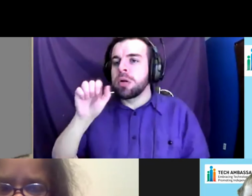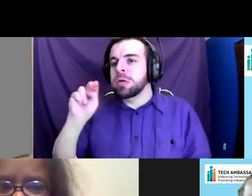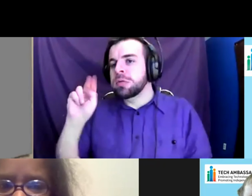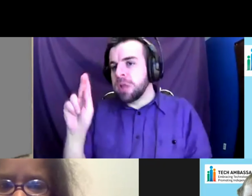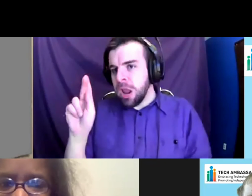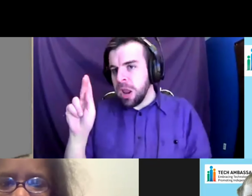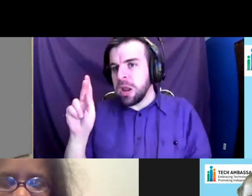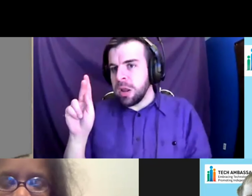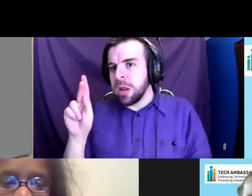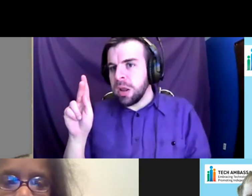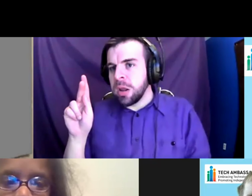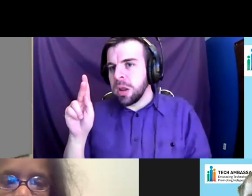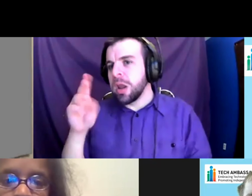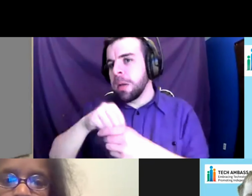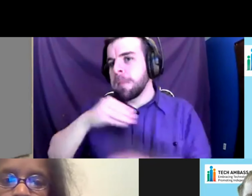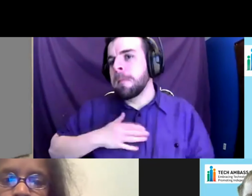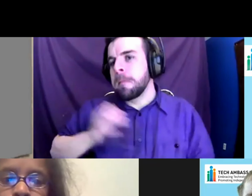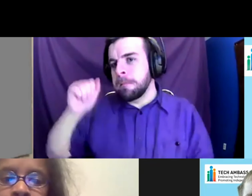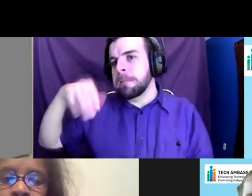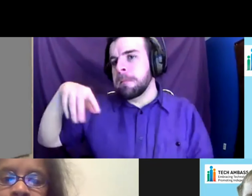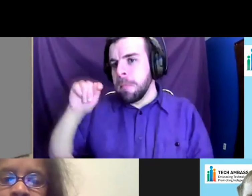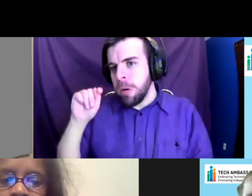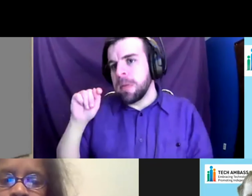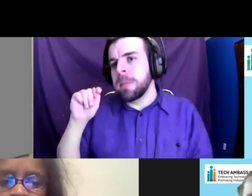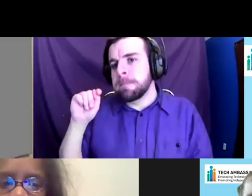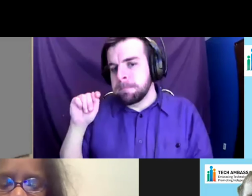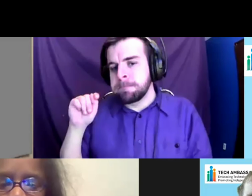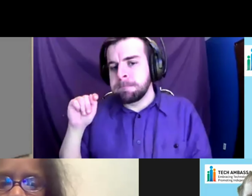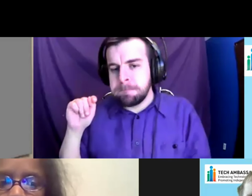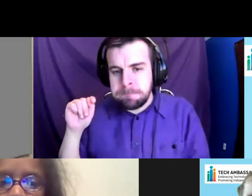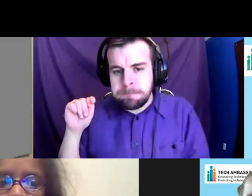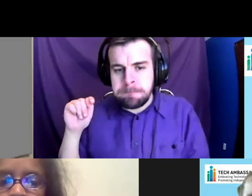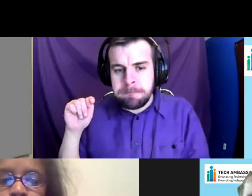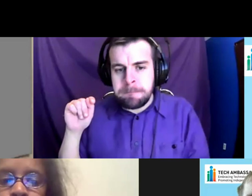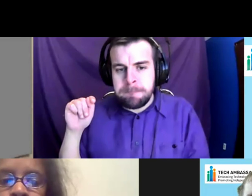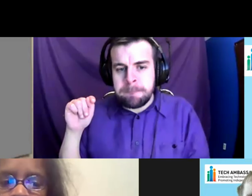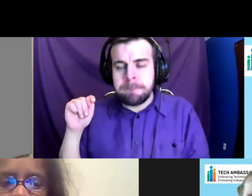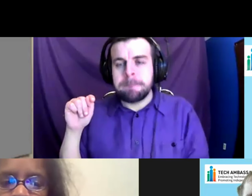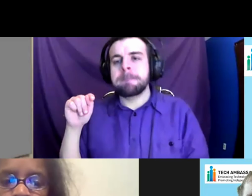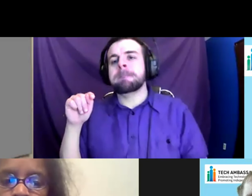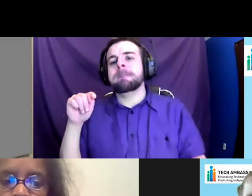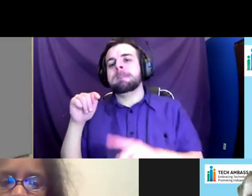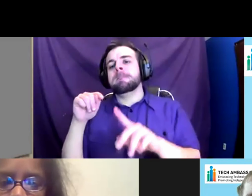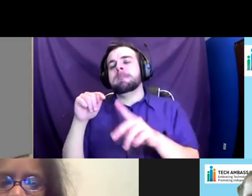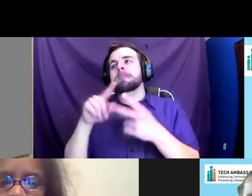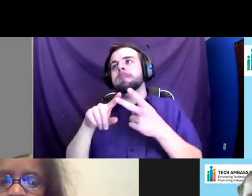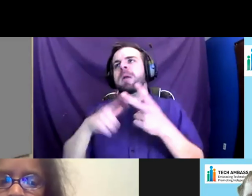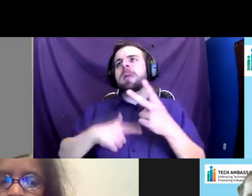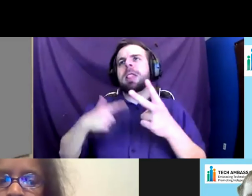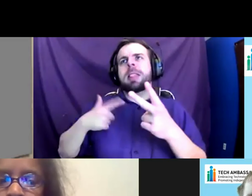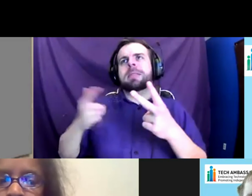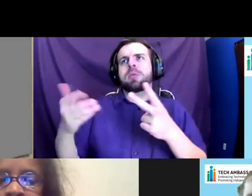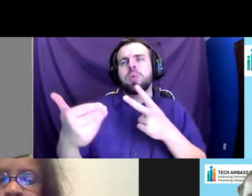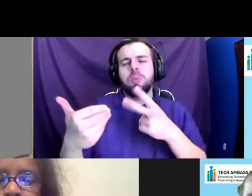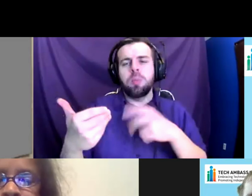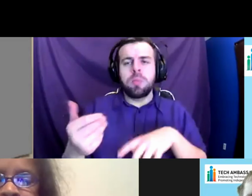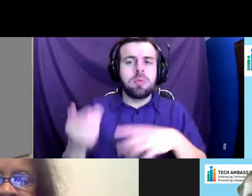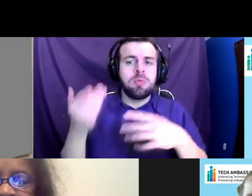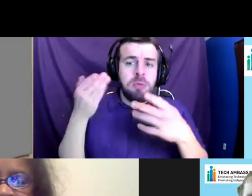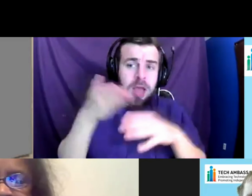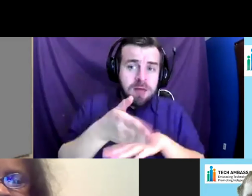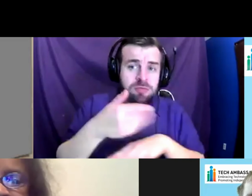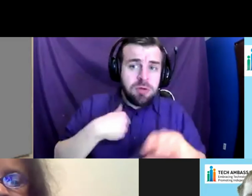my apartment, and in the little room, I have it in there so when I move out, my remote support staff can put